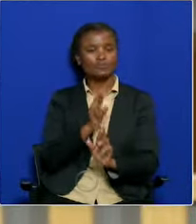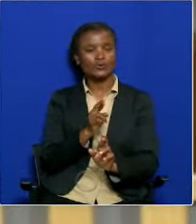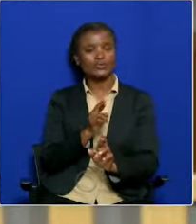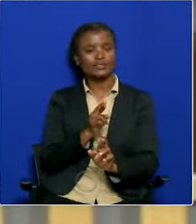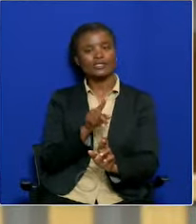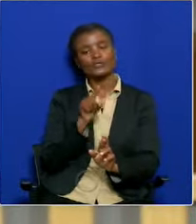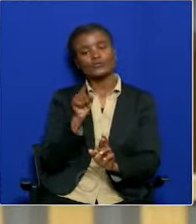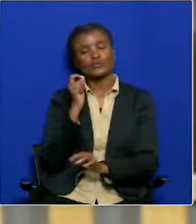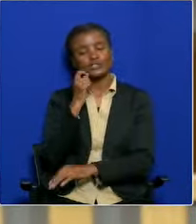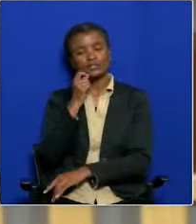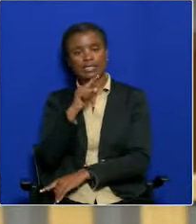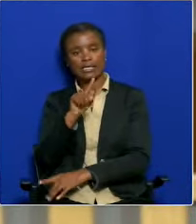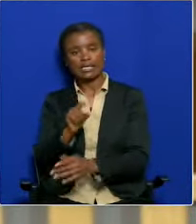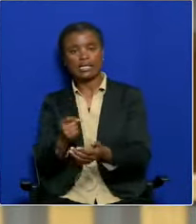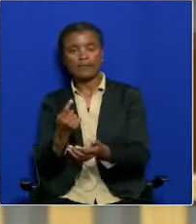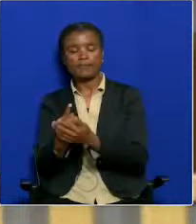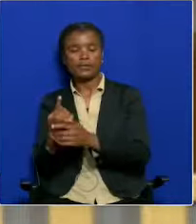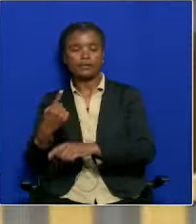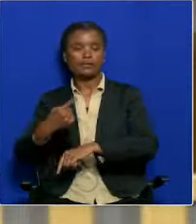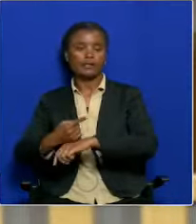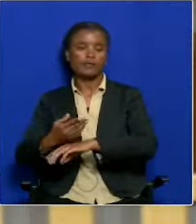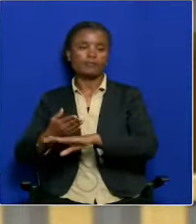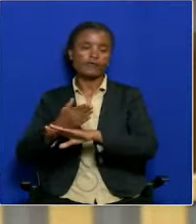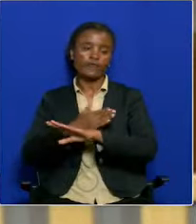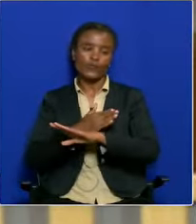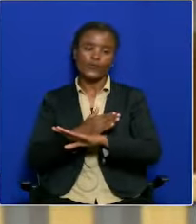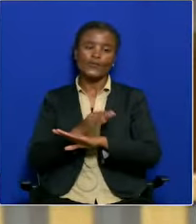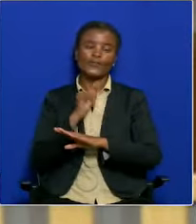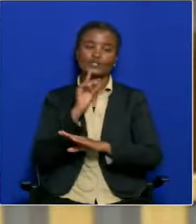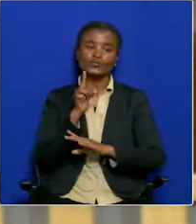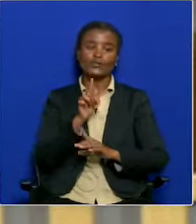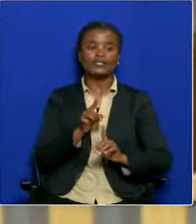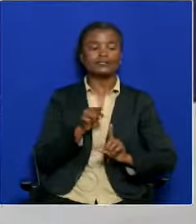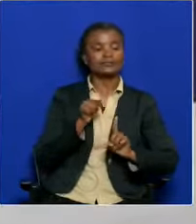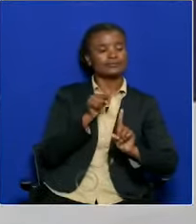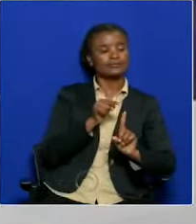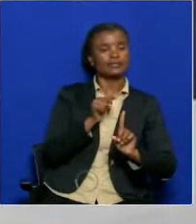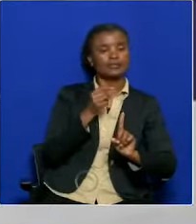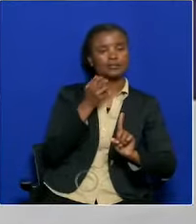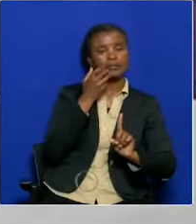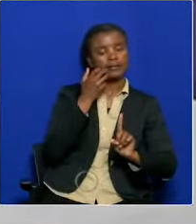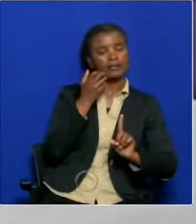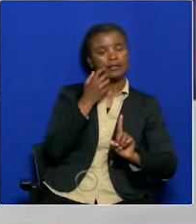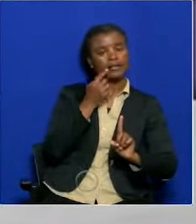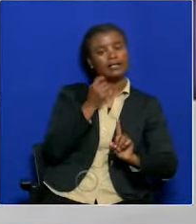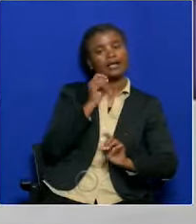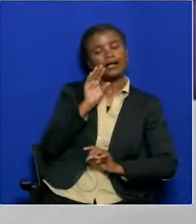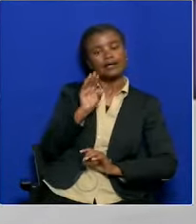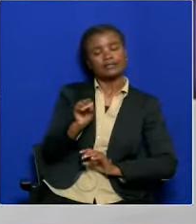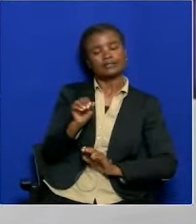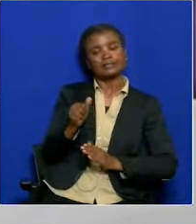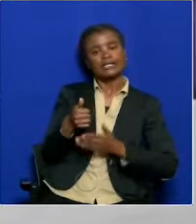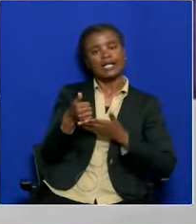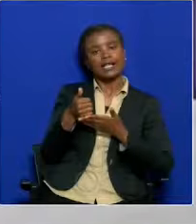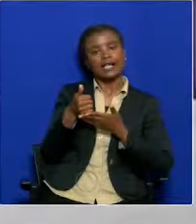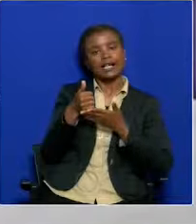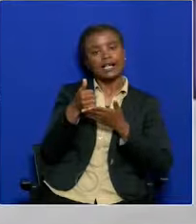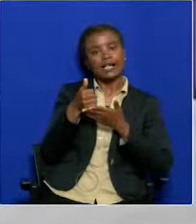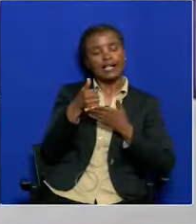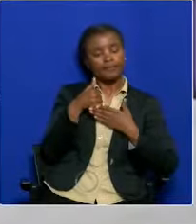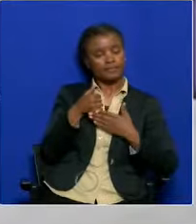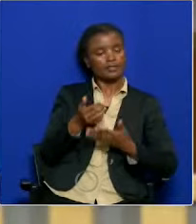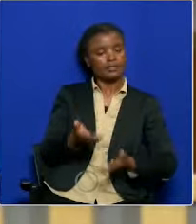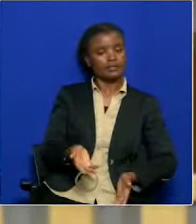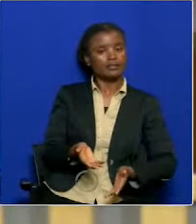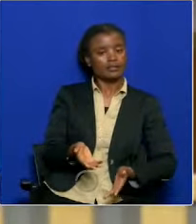day before, which is Mr. Matlala said, help me find out, at the very least, help me find out what's happening.